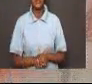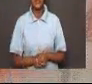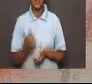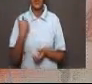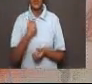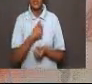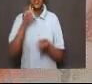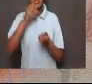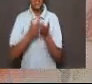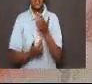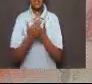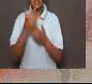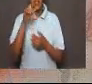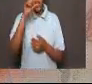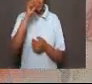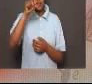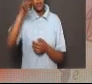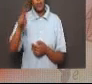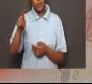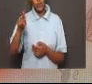We discussed sp,